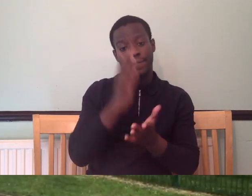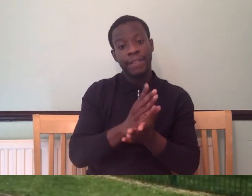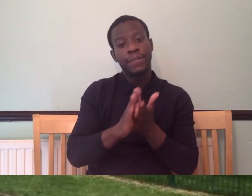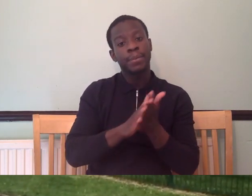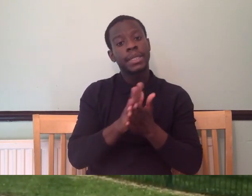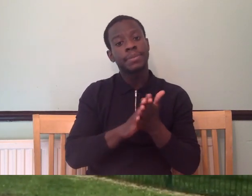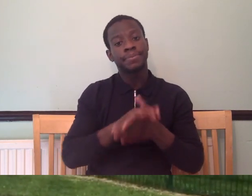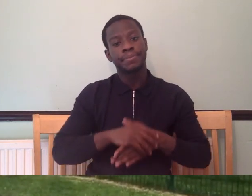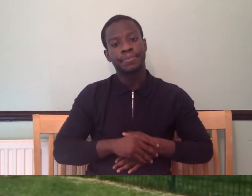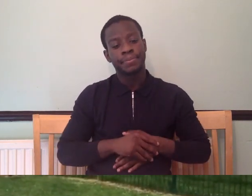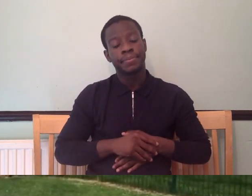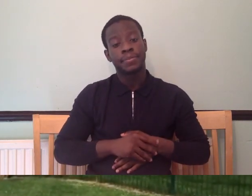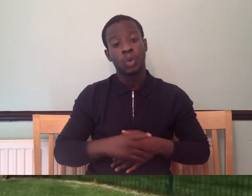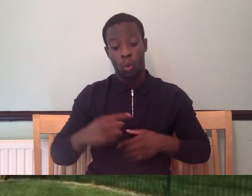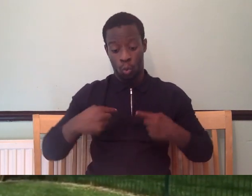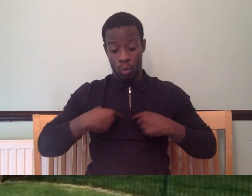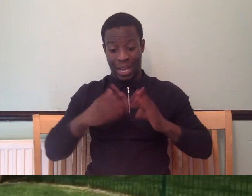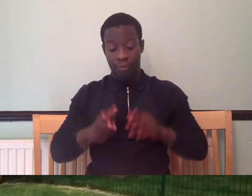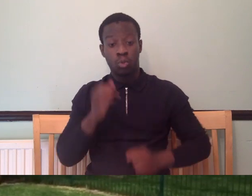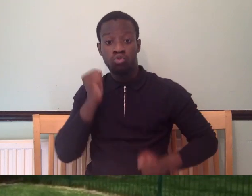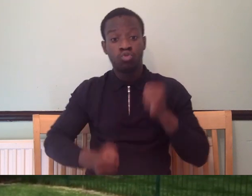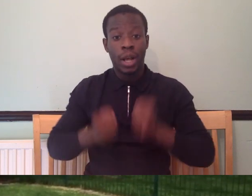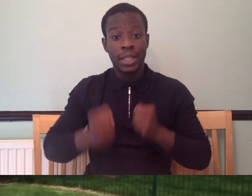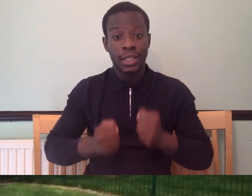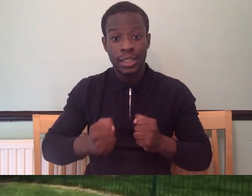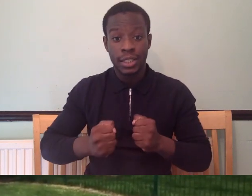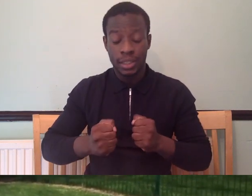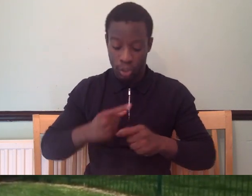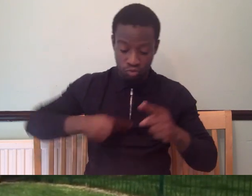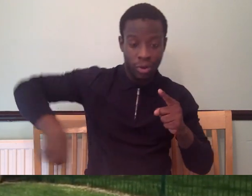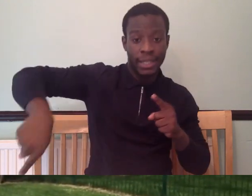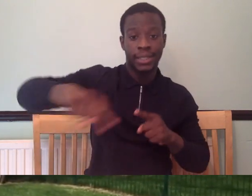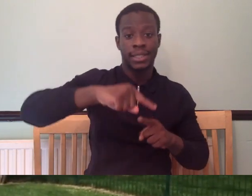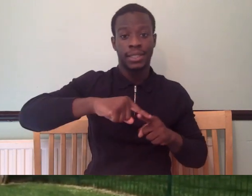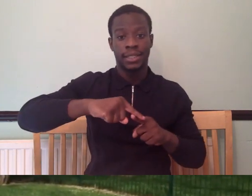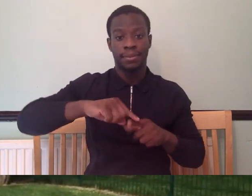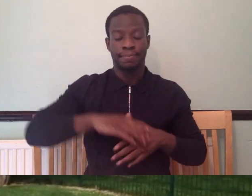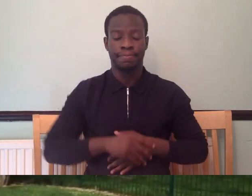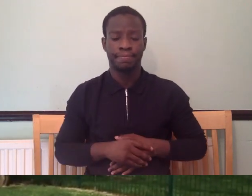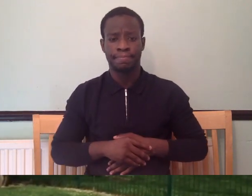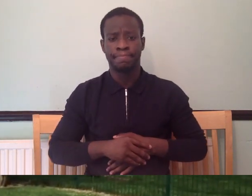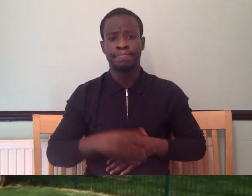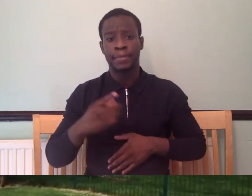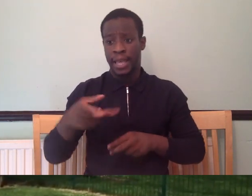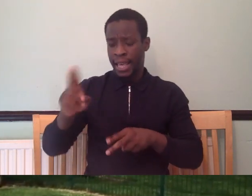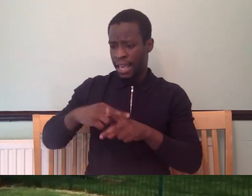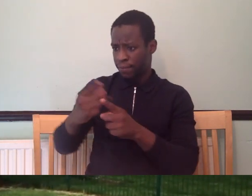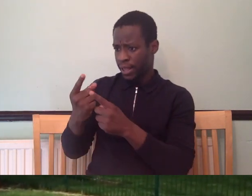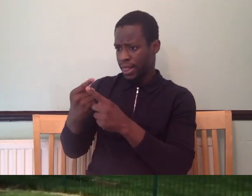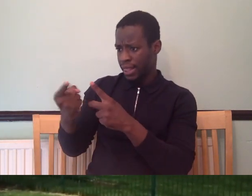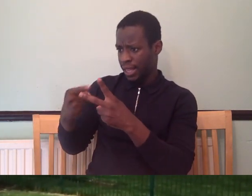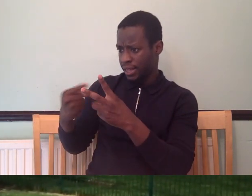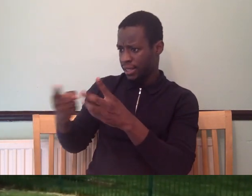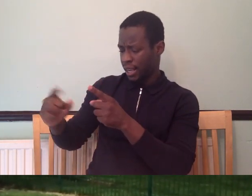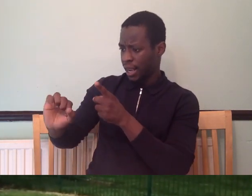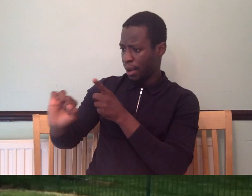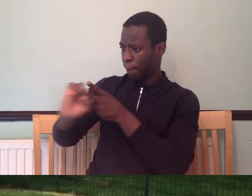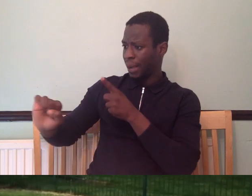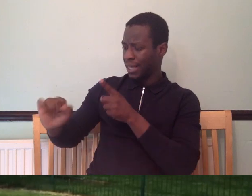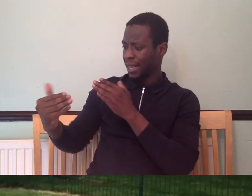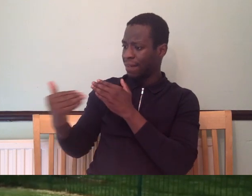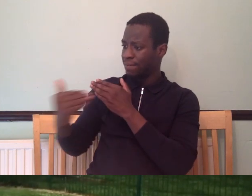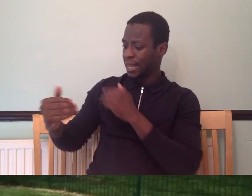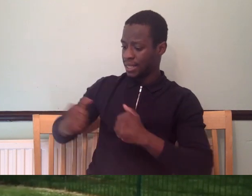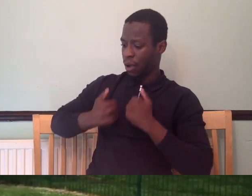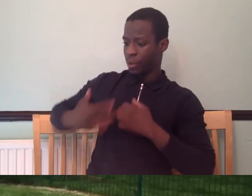the race before us and never give up. We should remove anything from our lives that gets in the way. We should remove